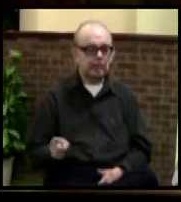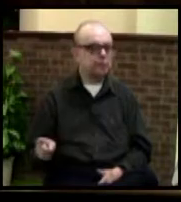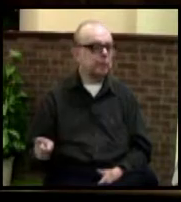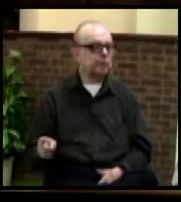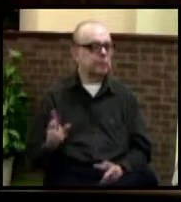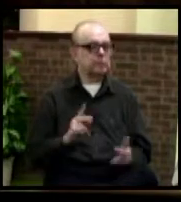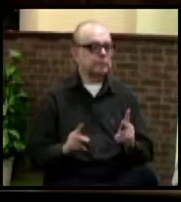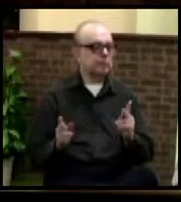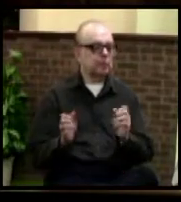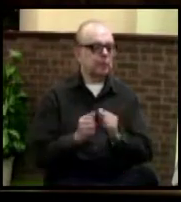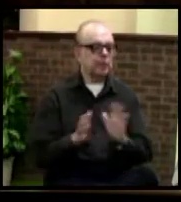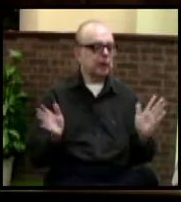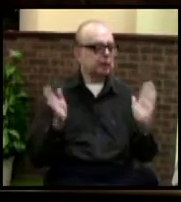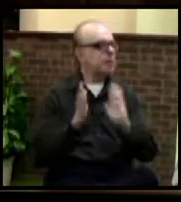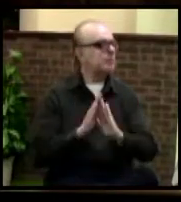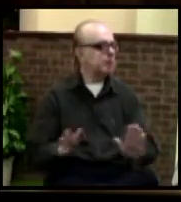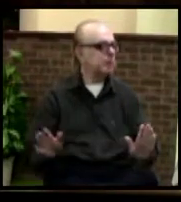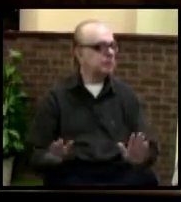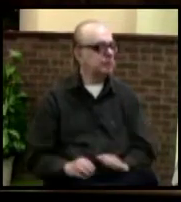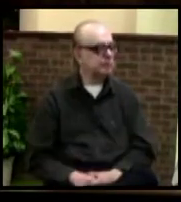Those are peaceless people.